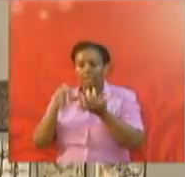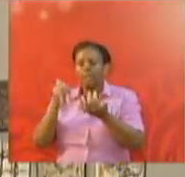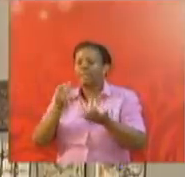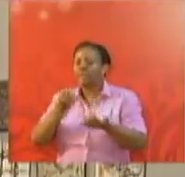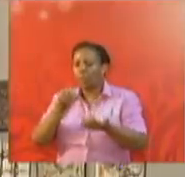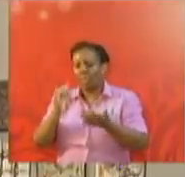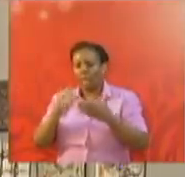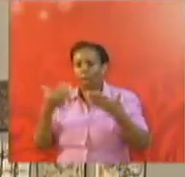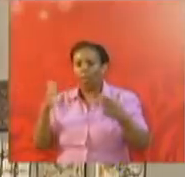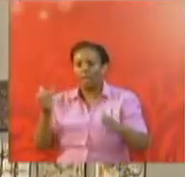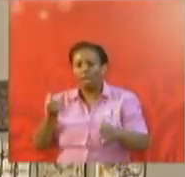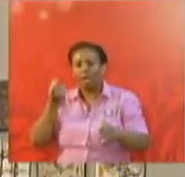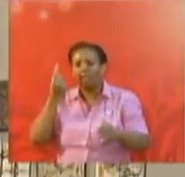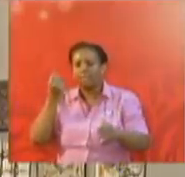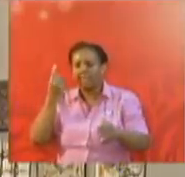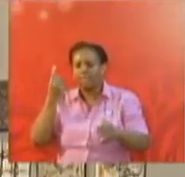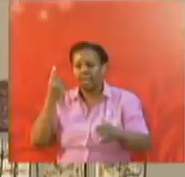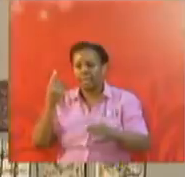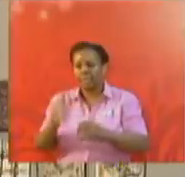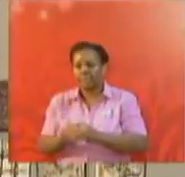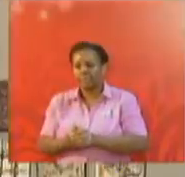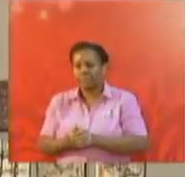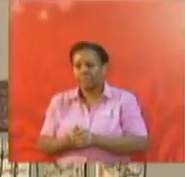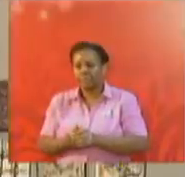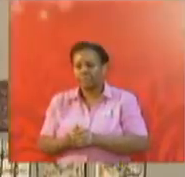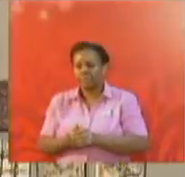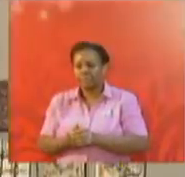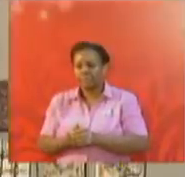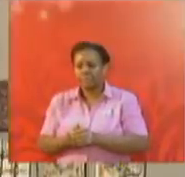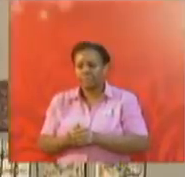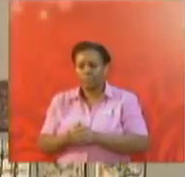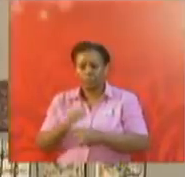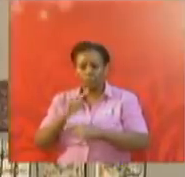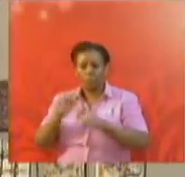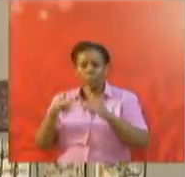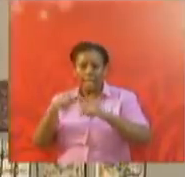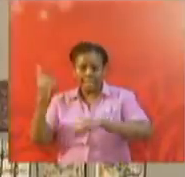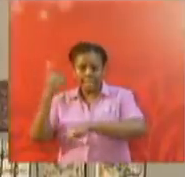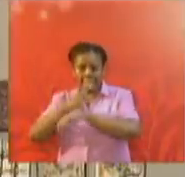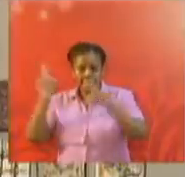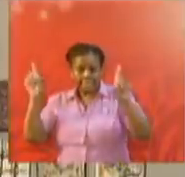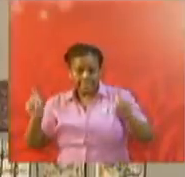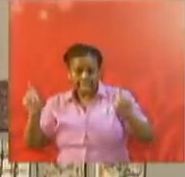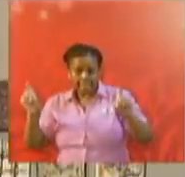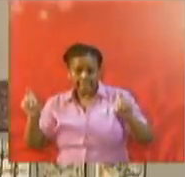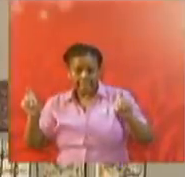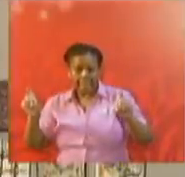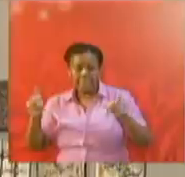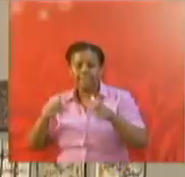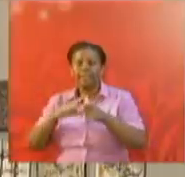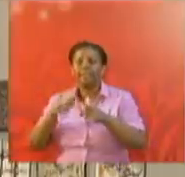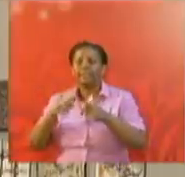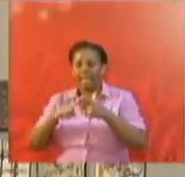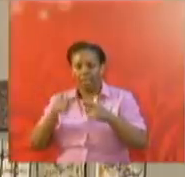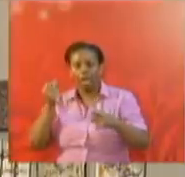you look at the number of positives by the date of swabbing, you get that accurate distribution of cases per